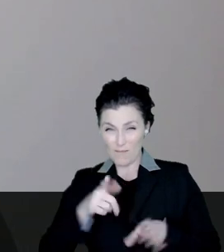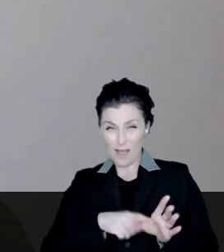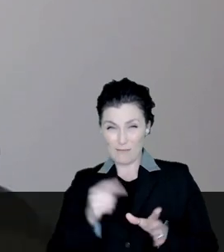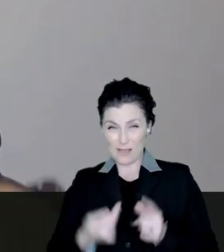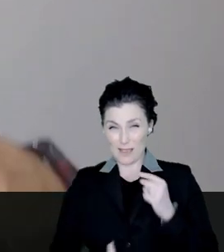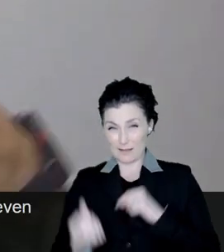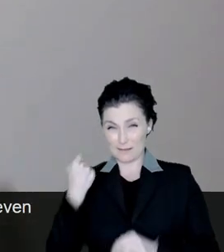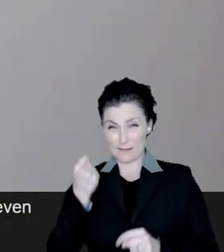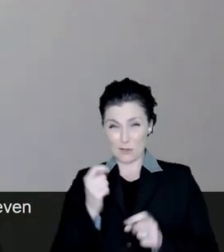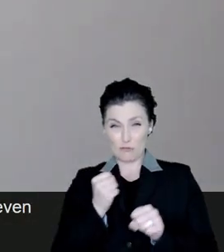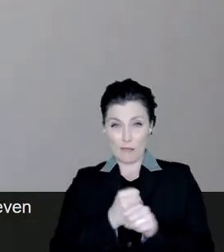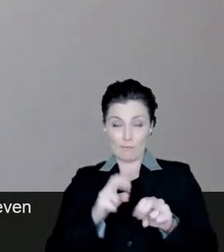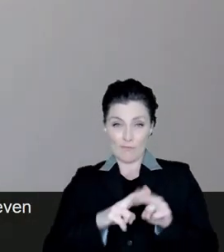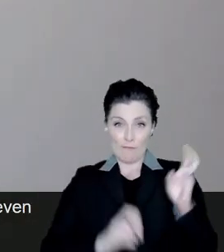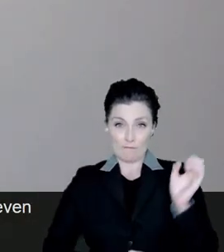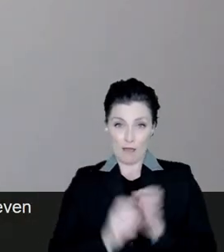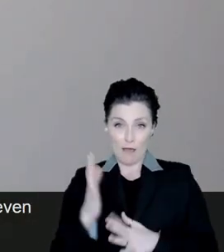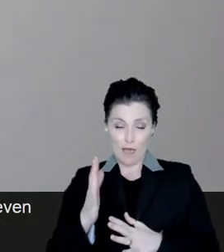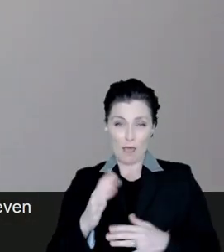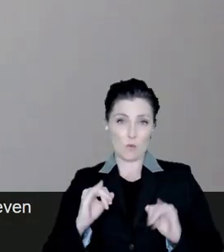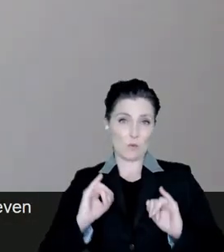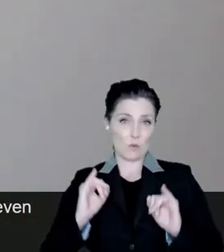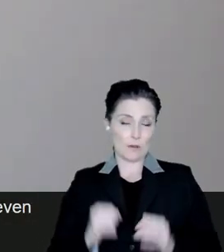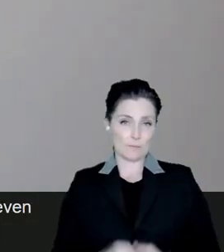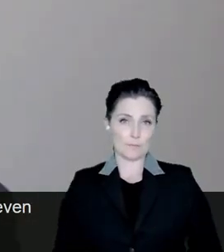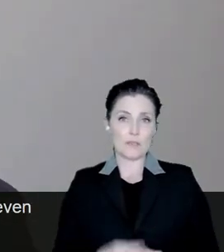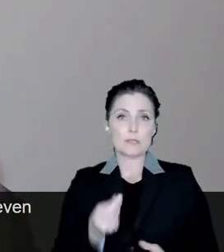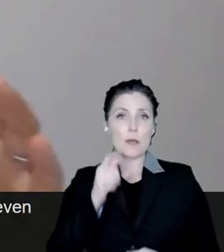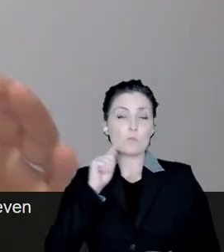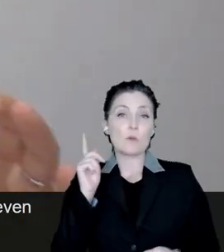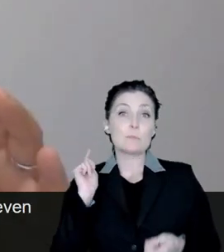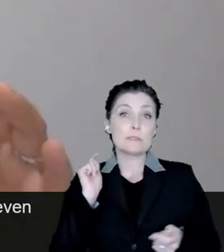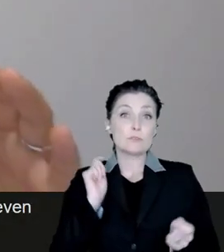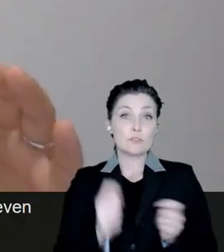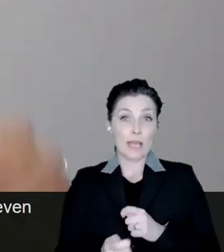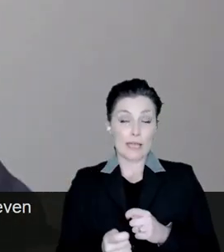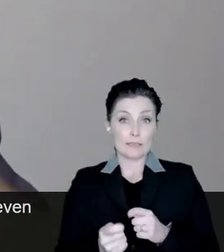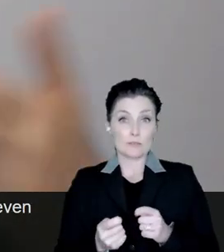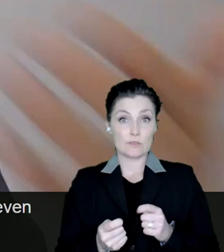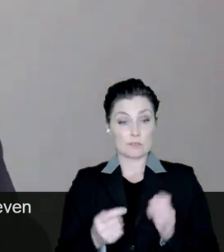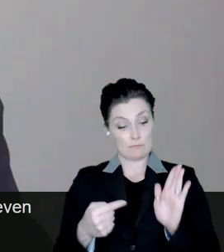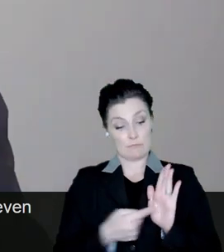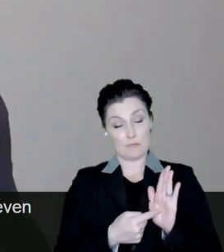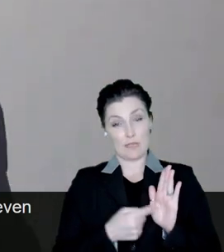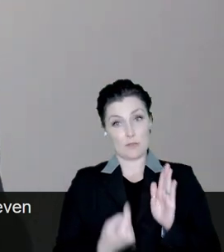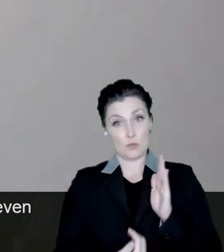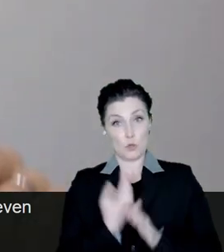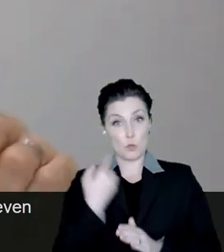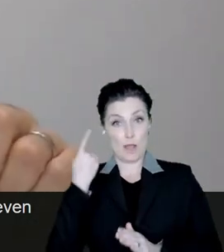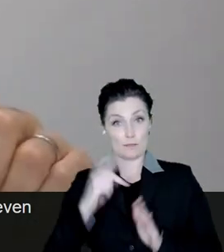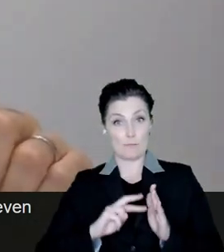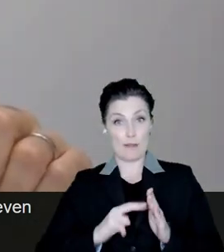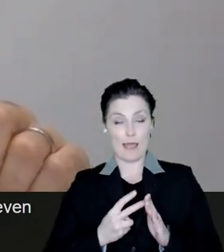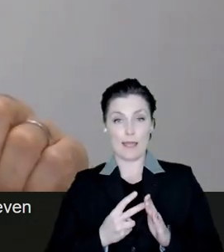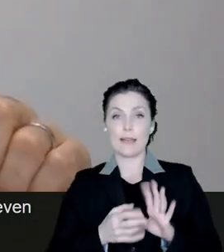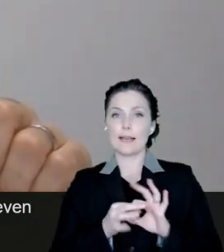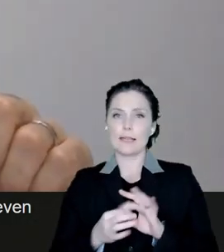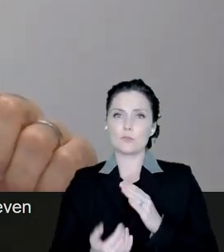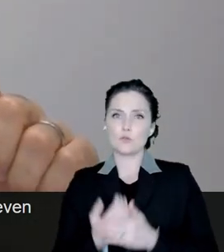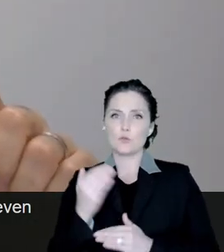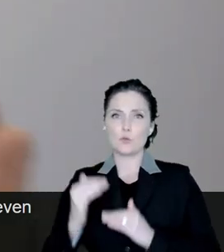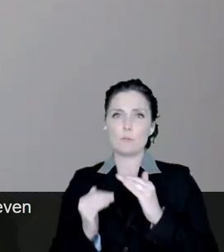fire. Some of this we're rectifying in relation to the new London plan. We have, in relation to new build, the